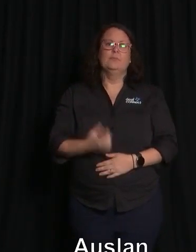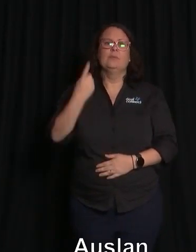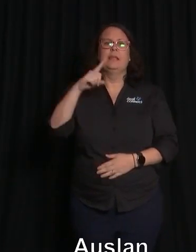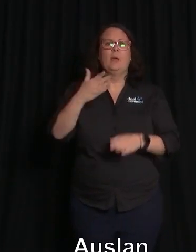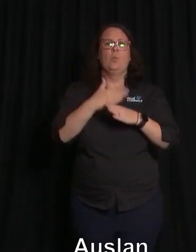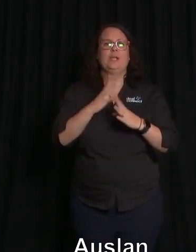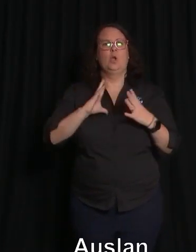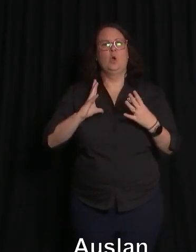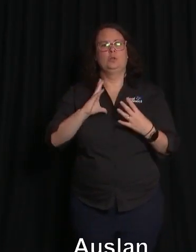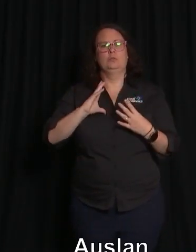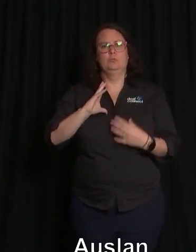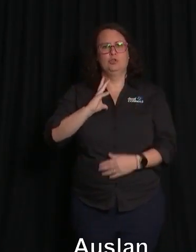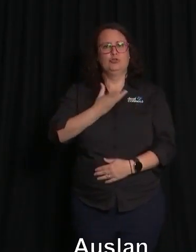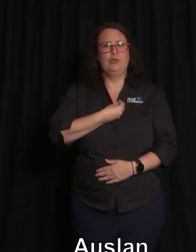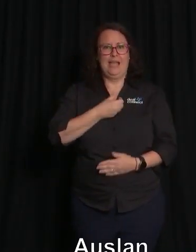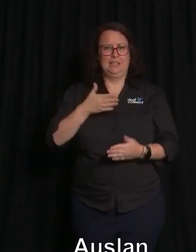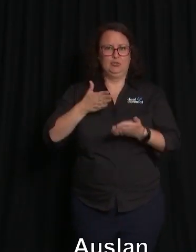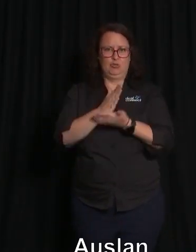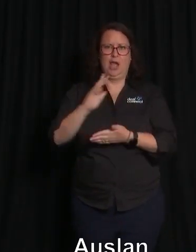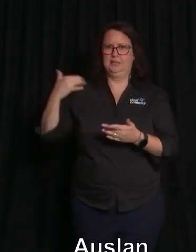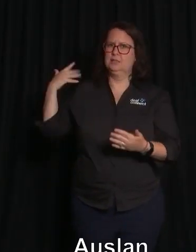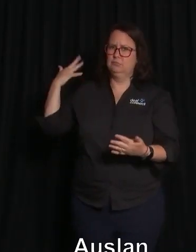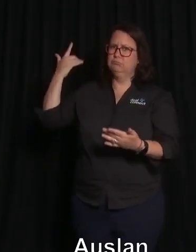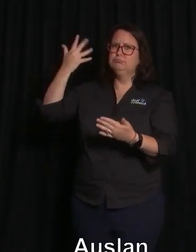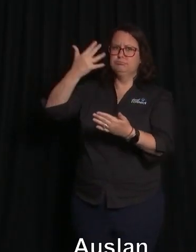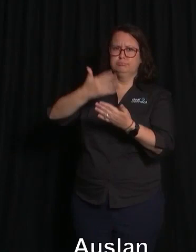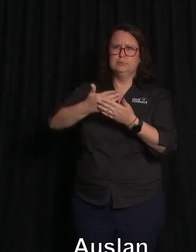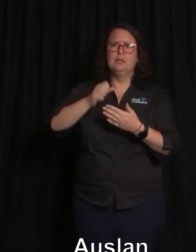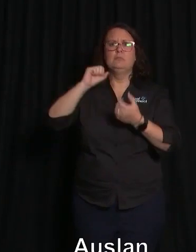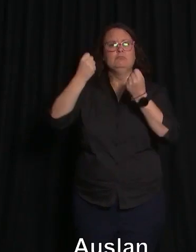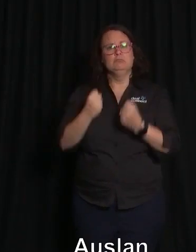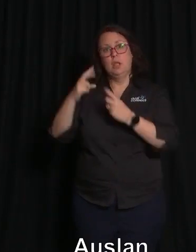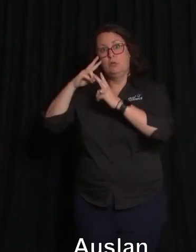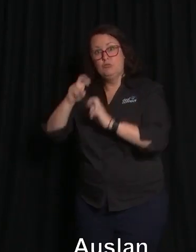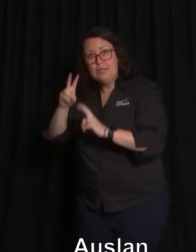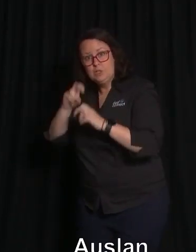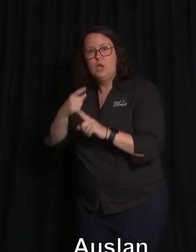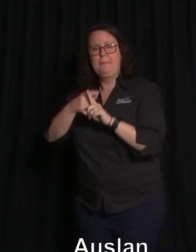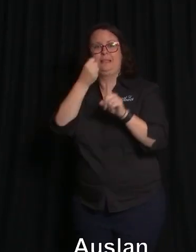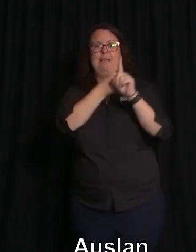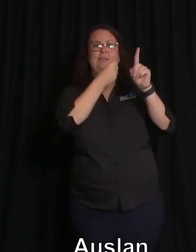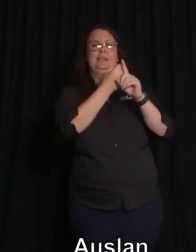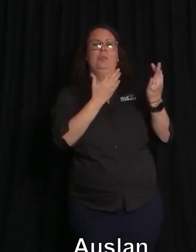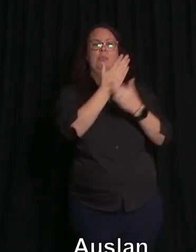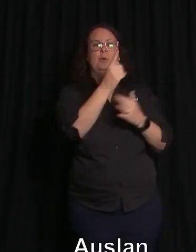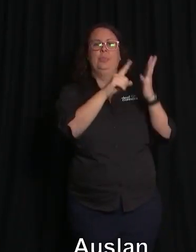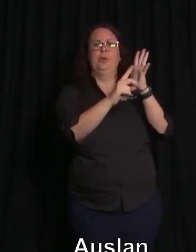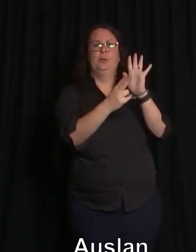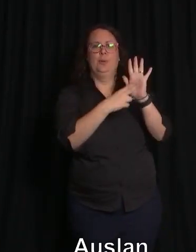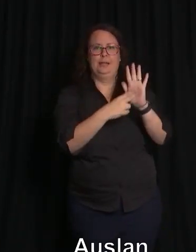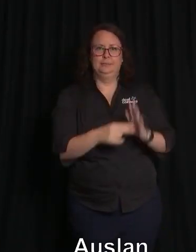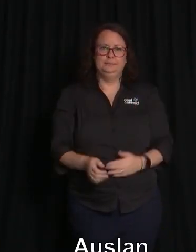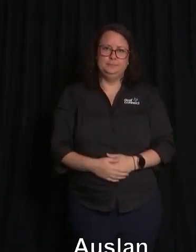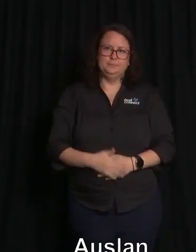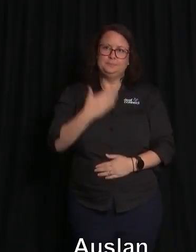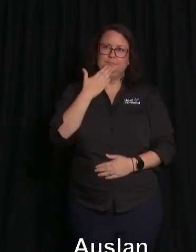on trans rights for a number of years, particularly research, but also advocacy at the UN and around the world.